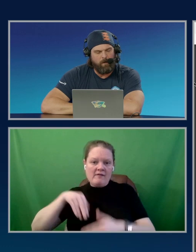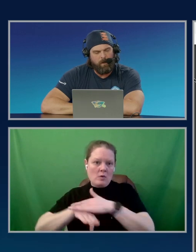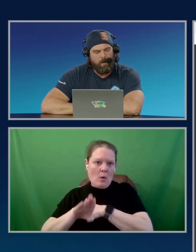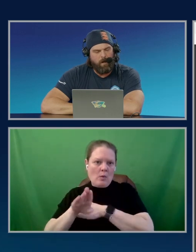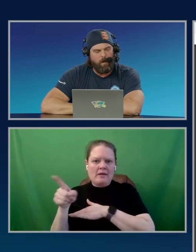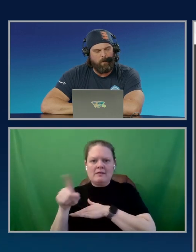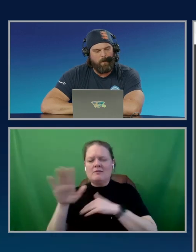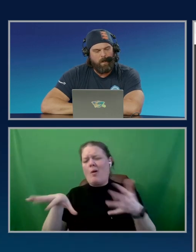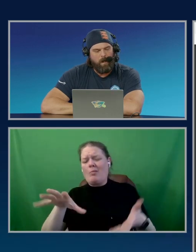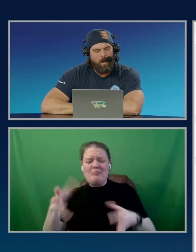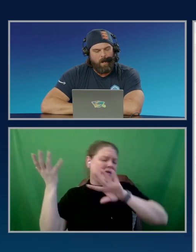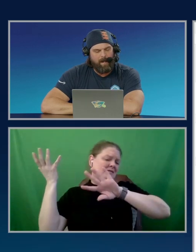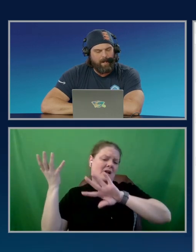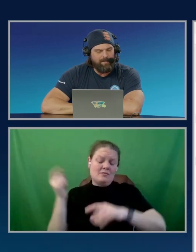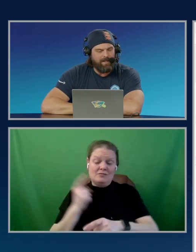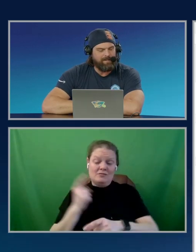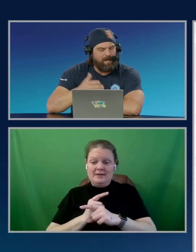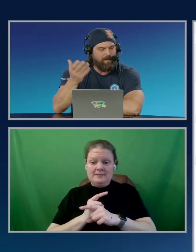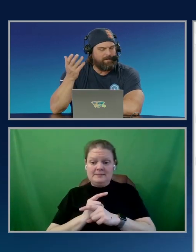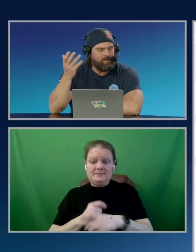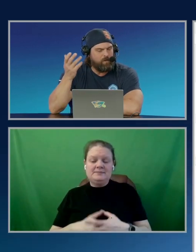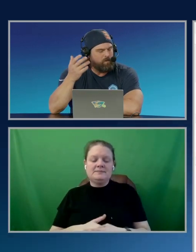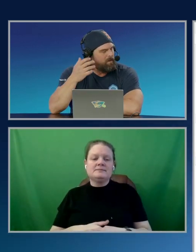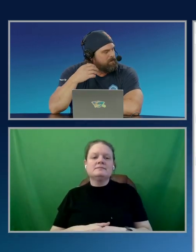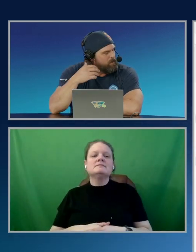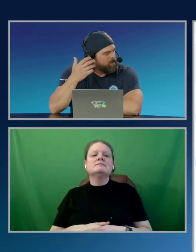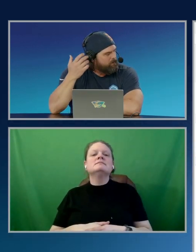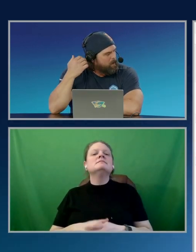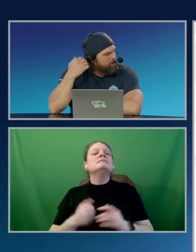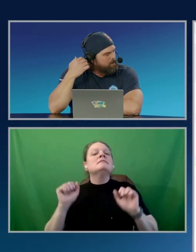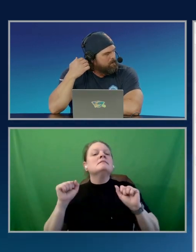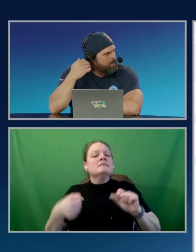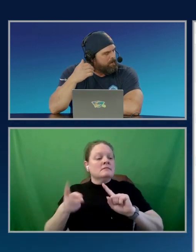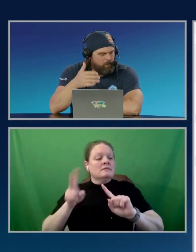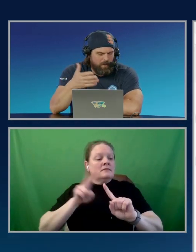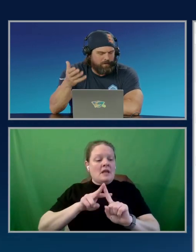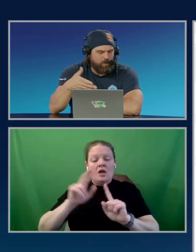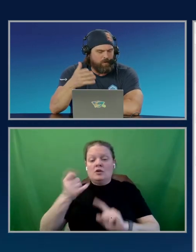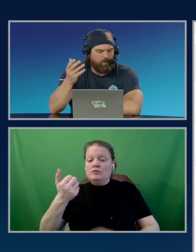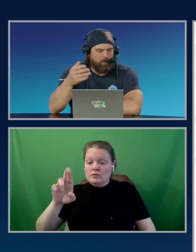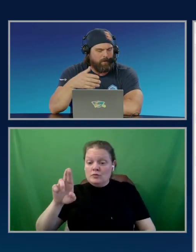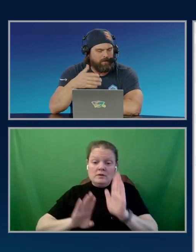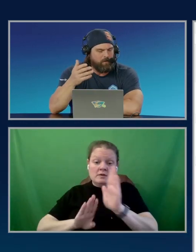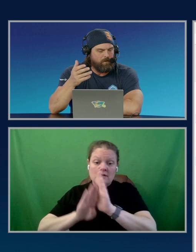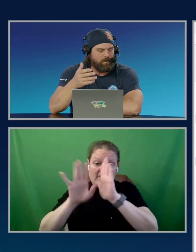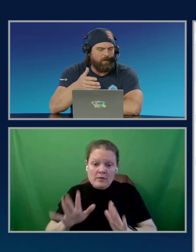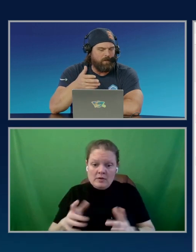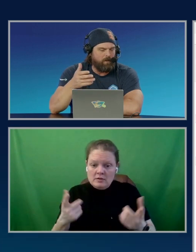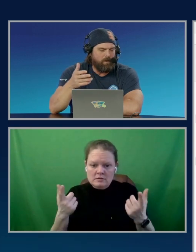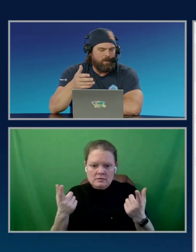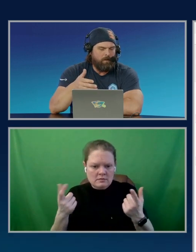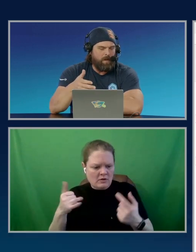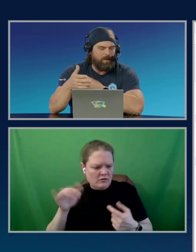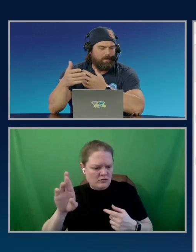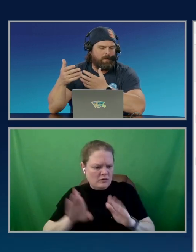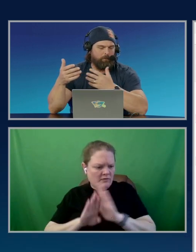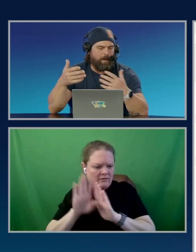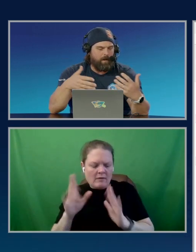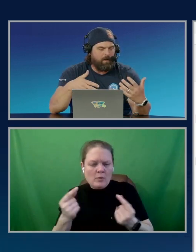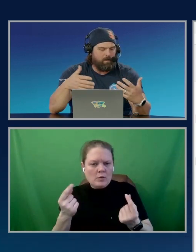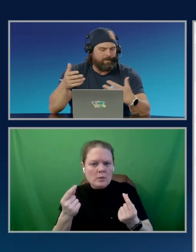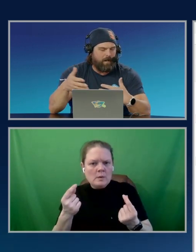up, right? I can assign this to a junior developer, and what is a junior developer going to do? He's going to